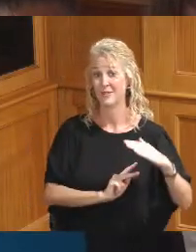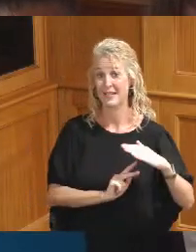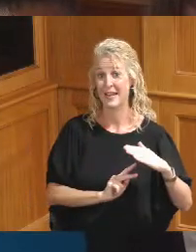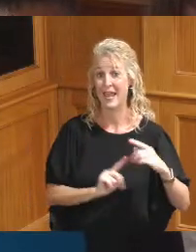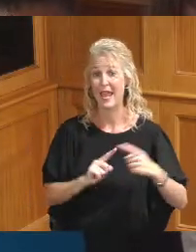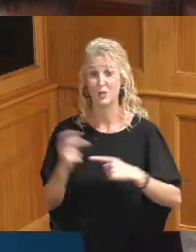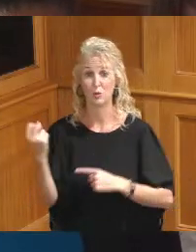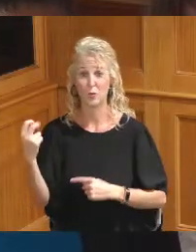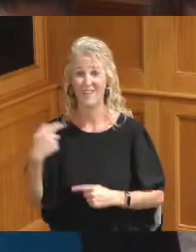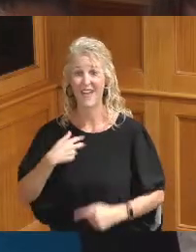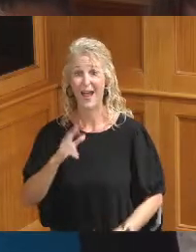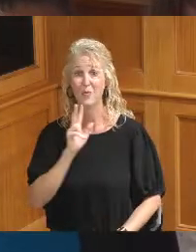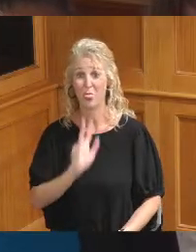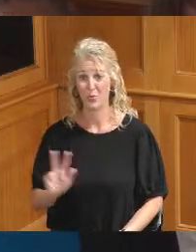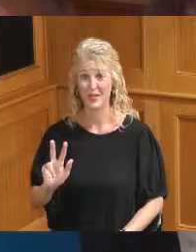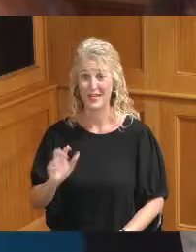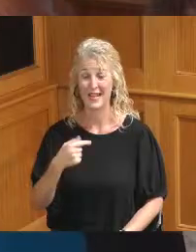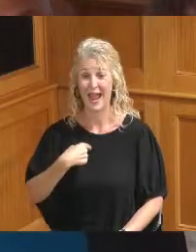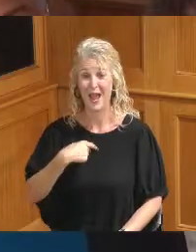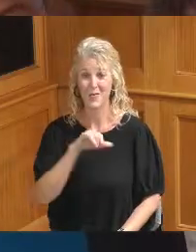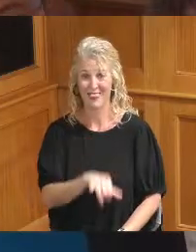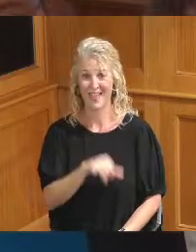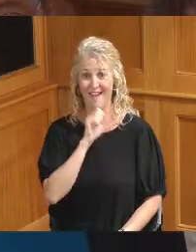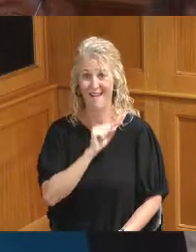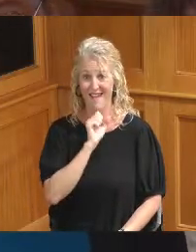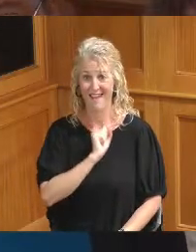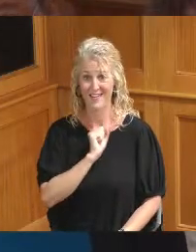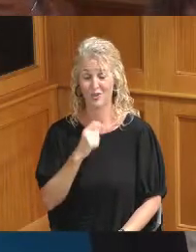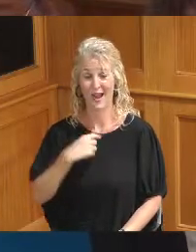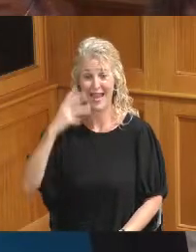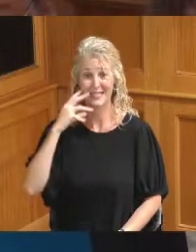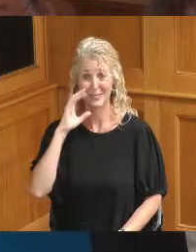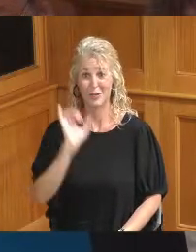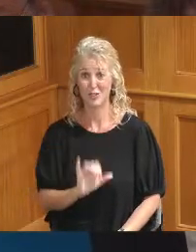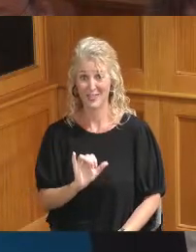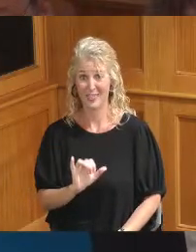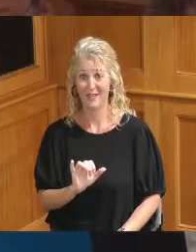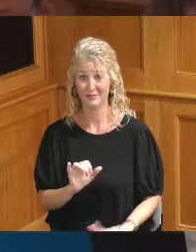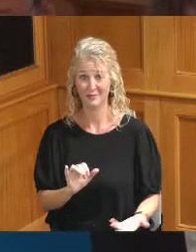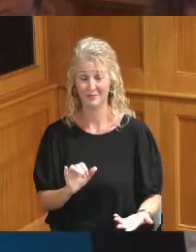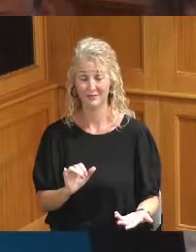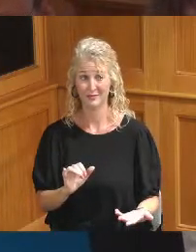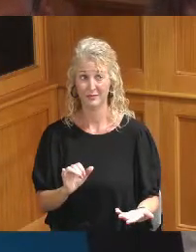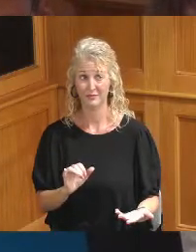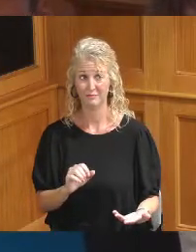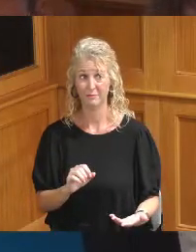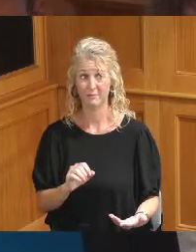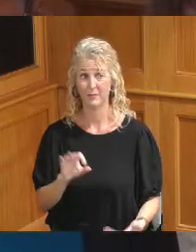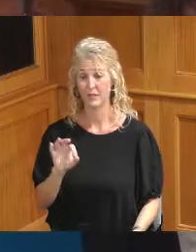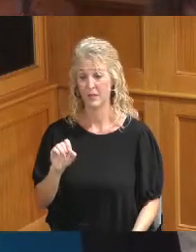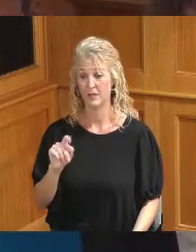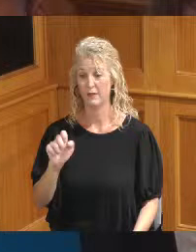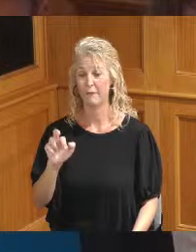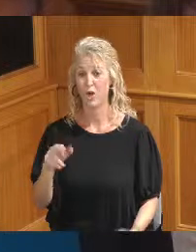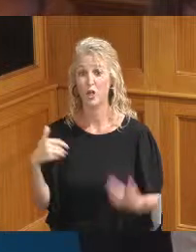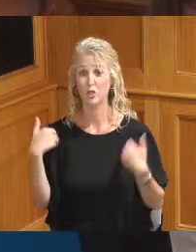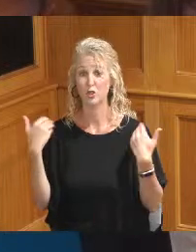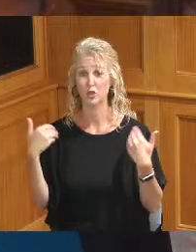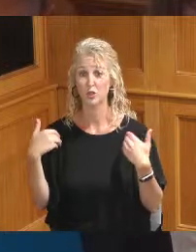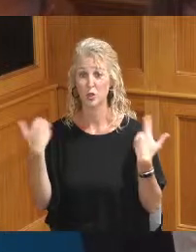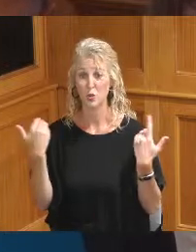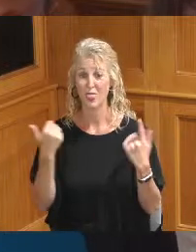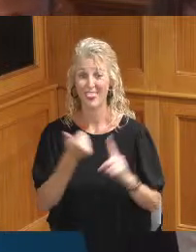3 years old, so I was K-12. I did go through all that. And to know that, foster youth represents 46% of the